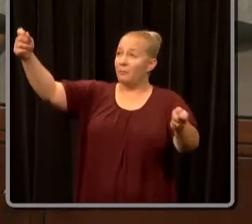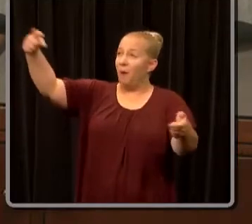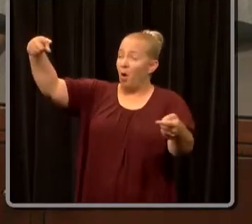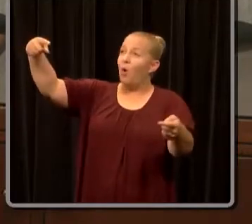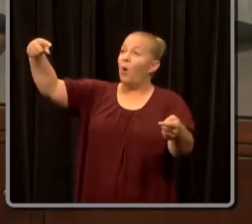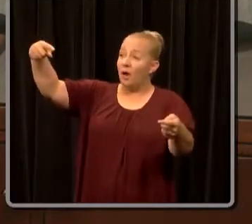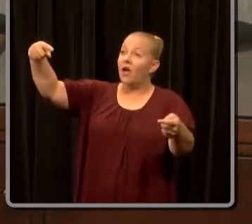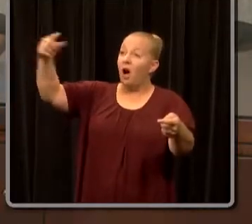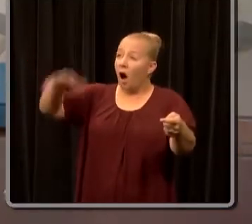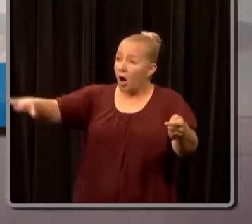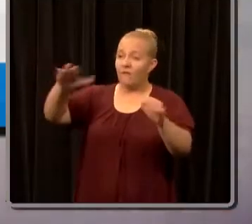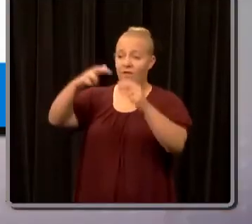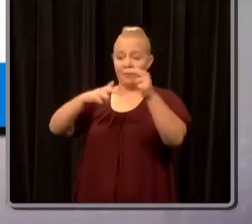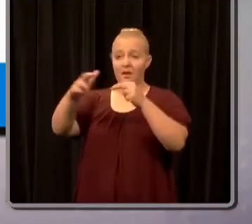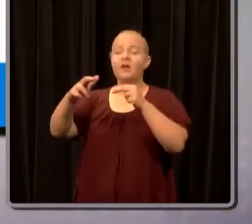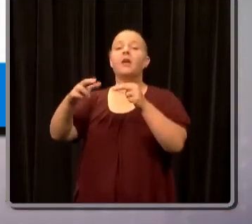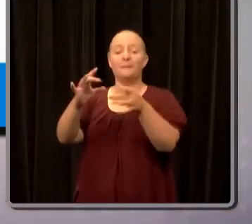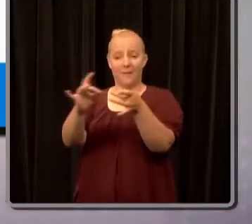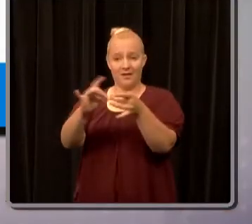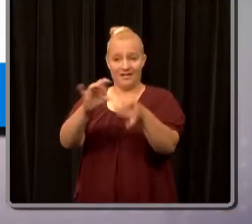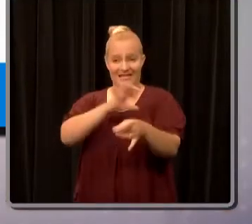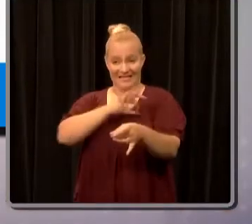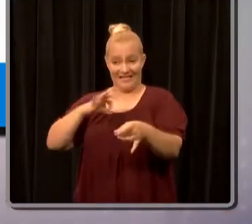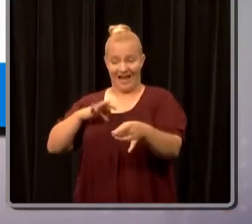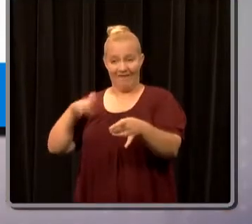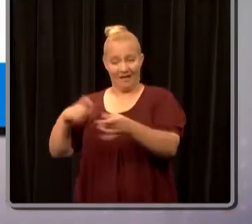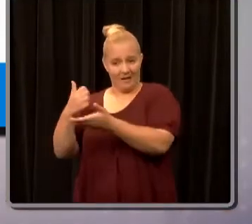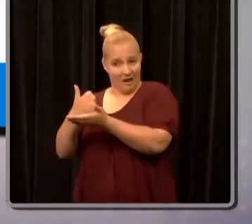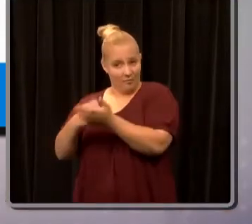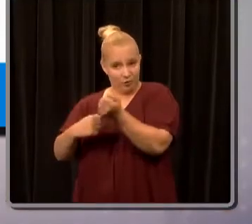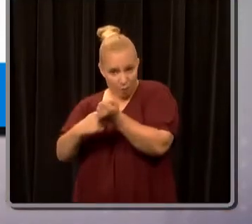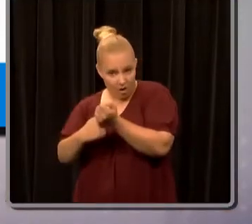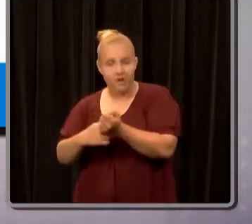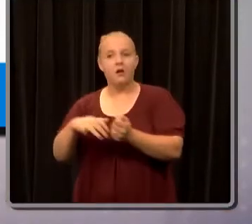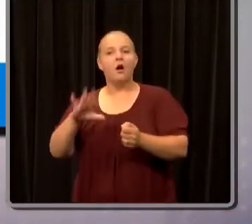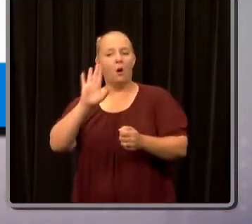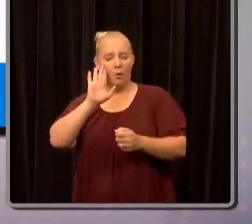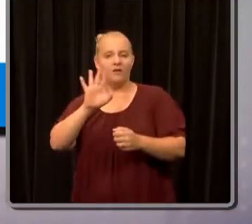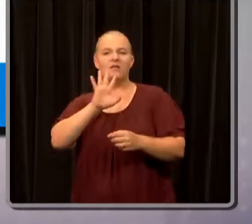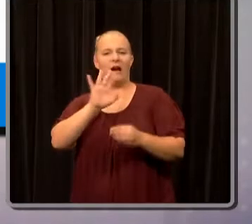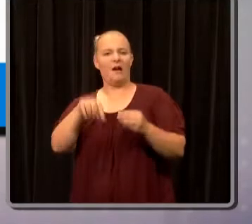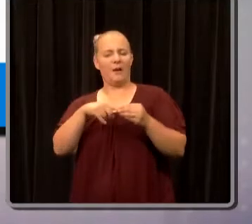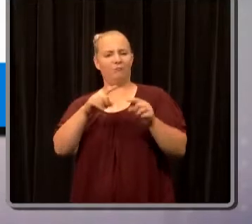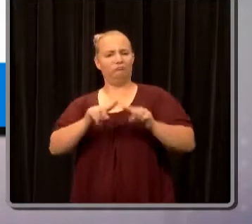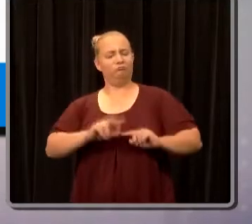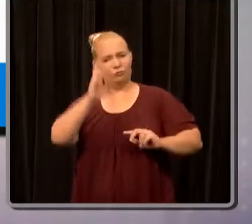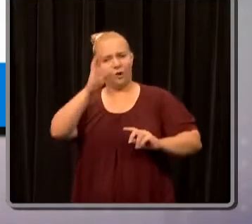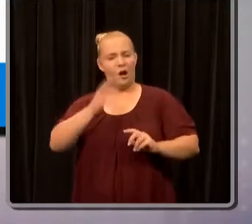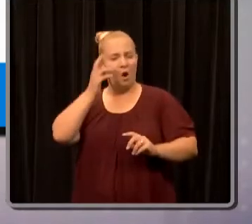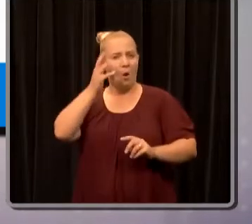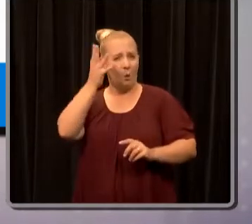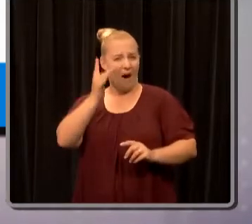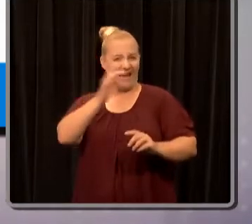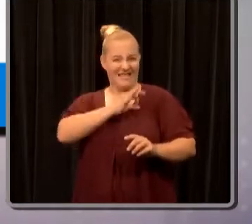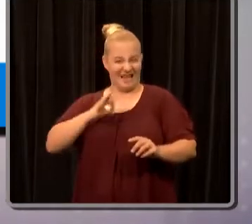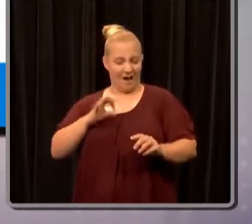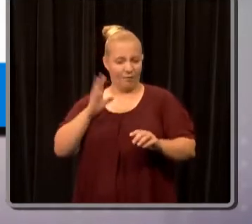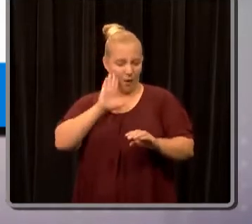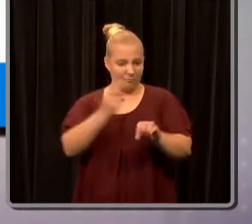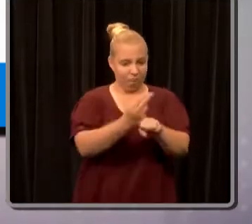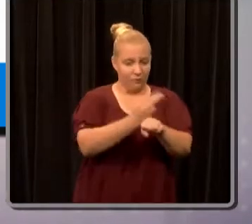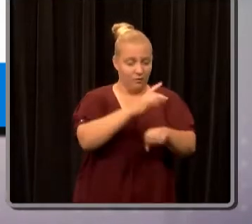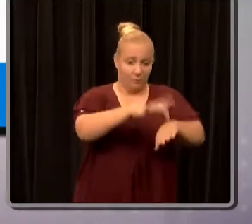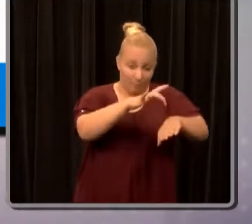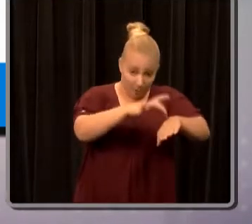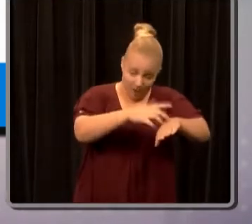the building, signifying that staff member needs help. And we'll talk about what some of those reasons are that a staff member might use that. But it's going to be basically